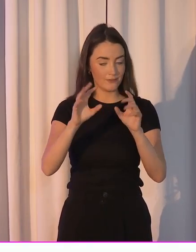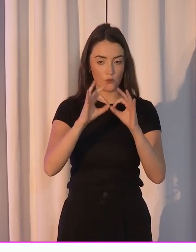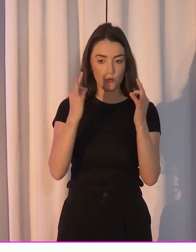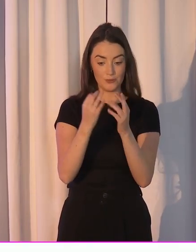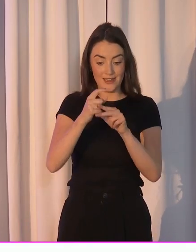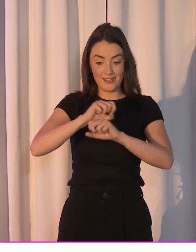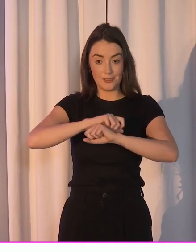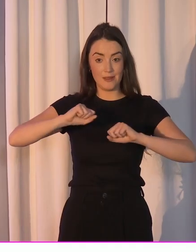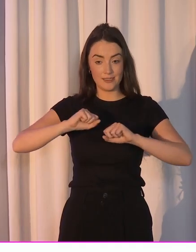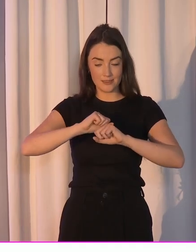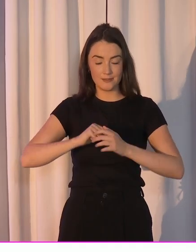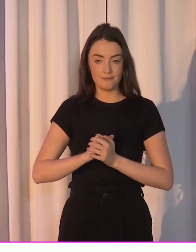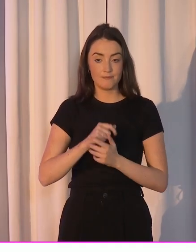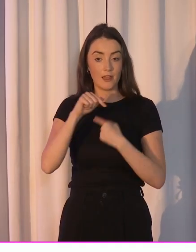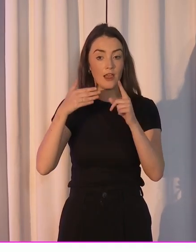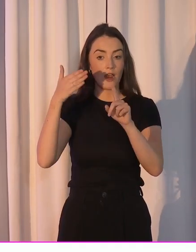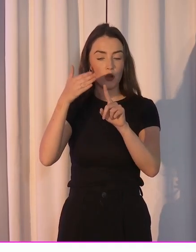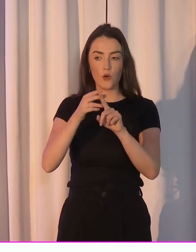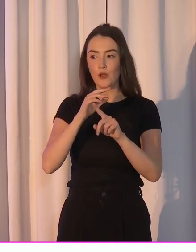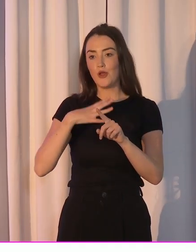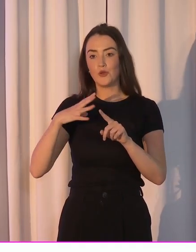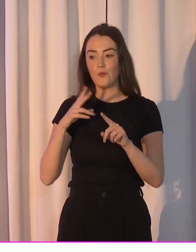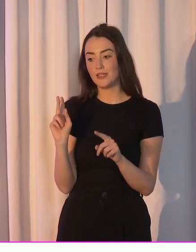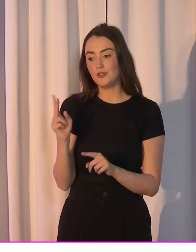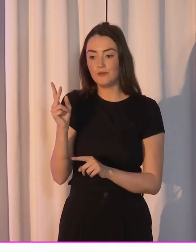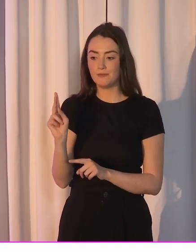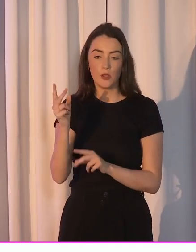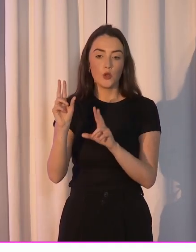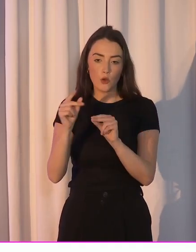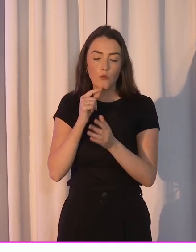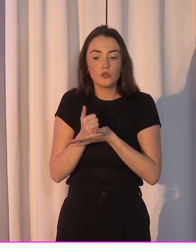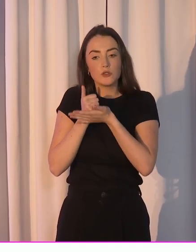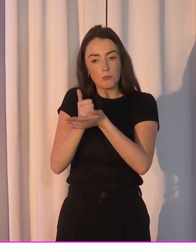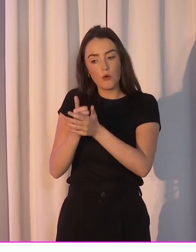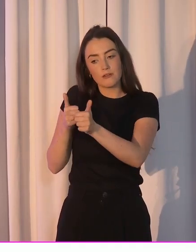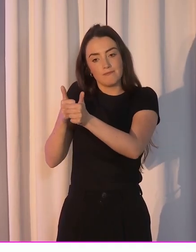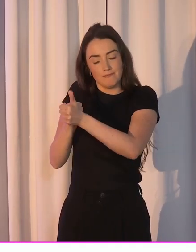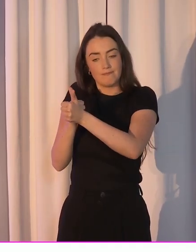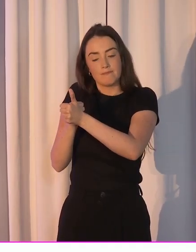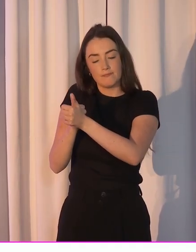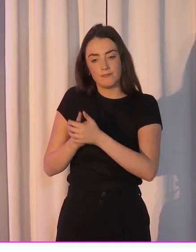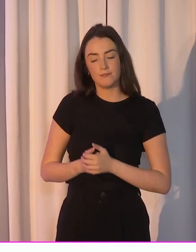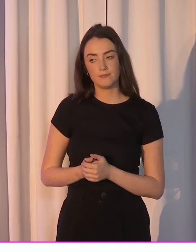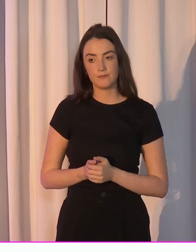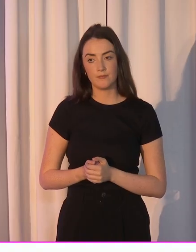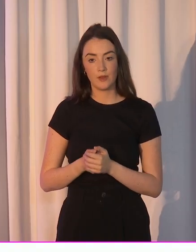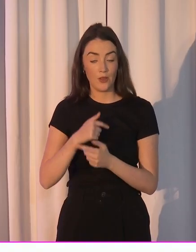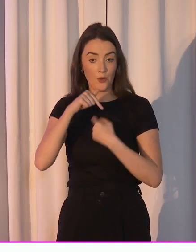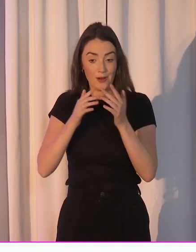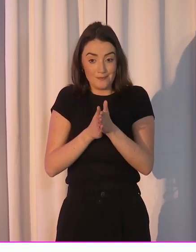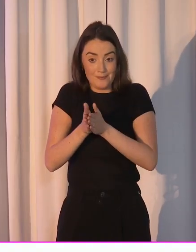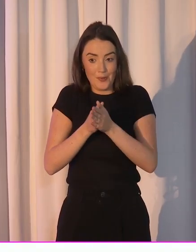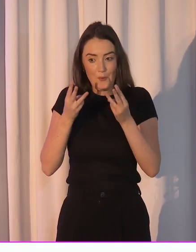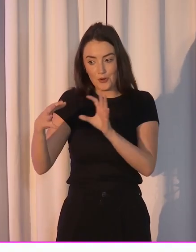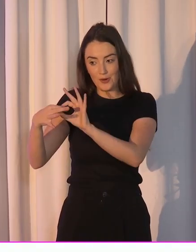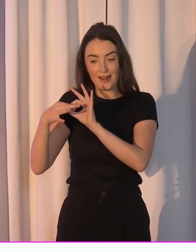this space. Our goal isn't to duplicate these efforts, but to support and amplify them. We're really genuinely eager to collaborate